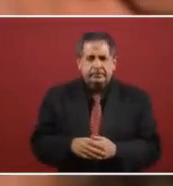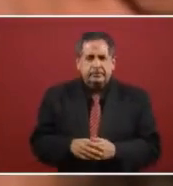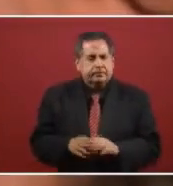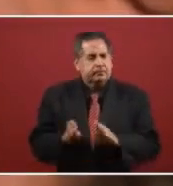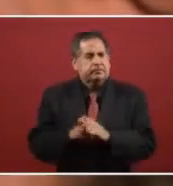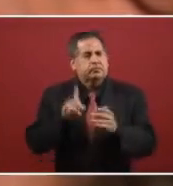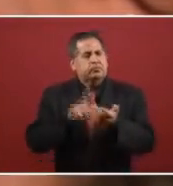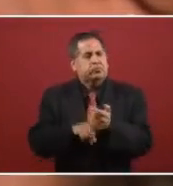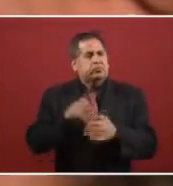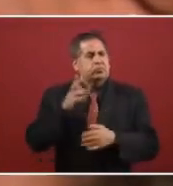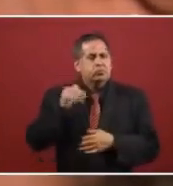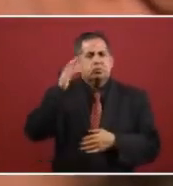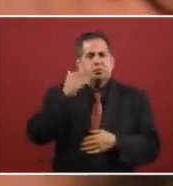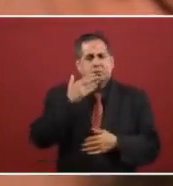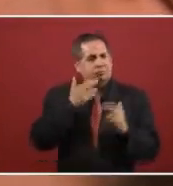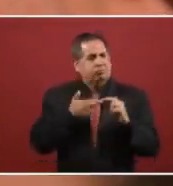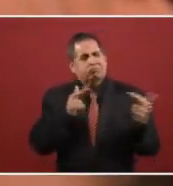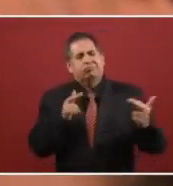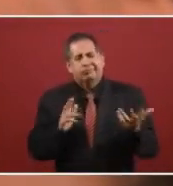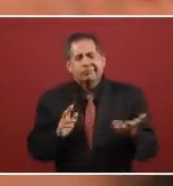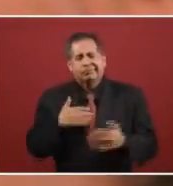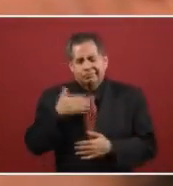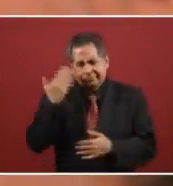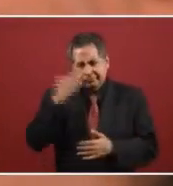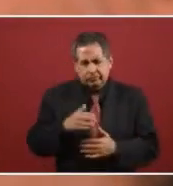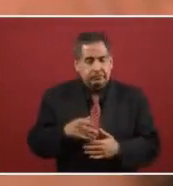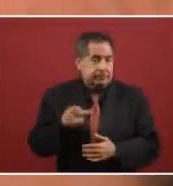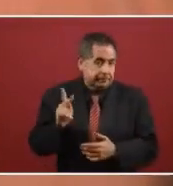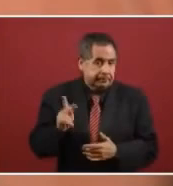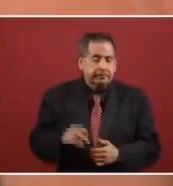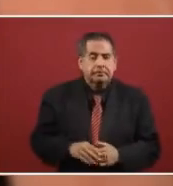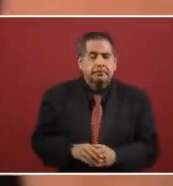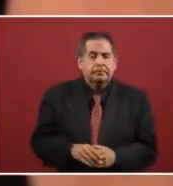sido nuestra relación. how our relation has been. Pero